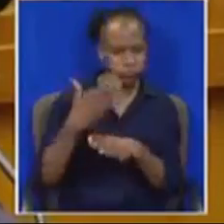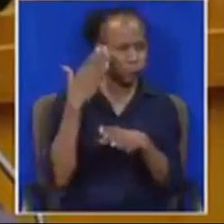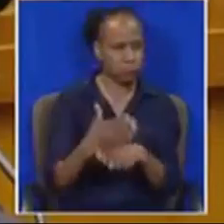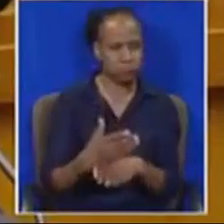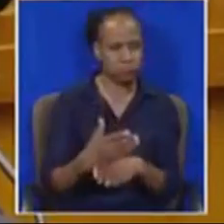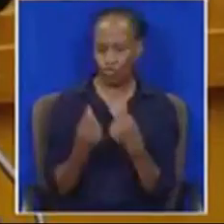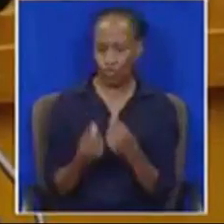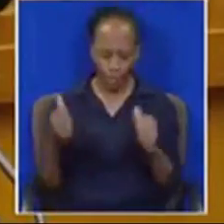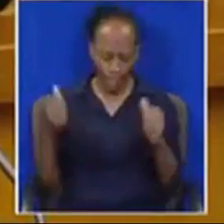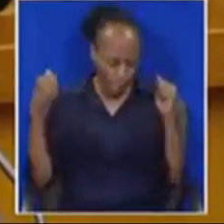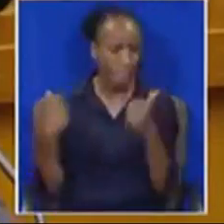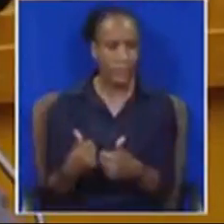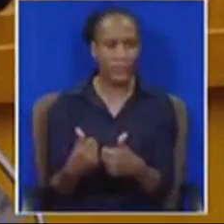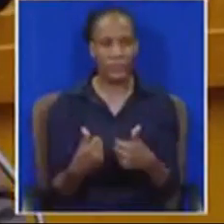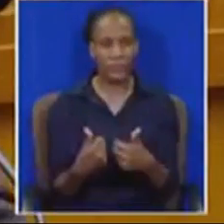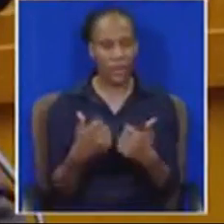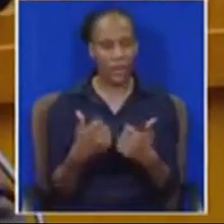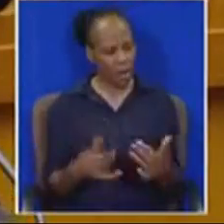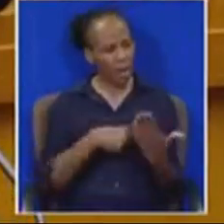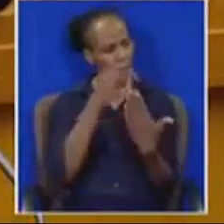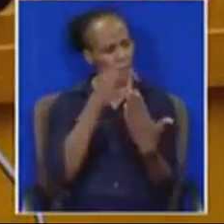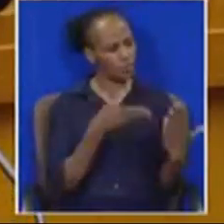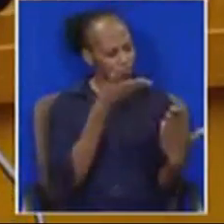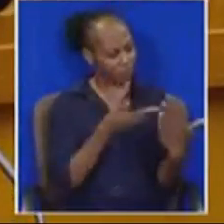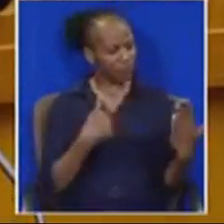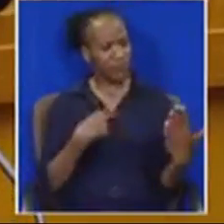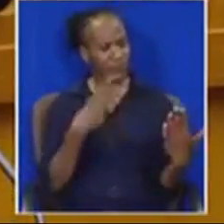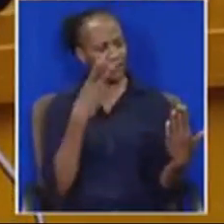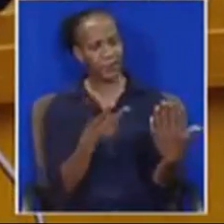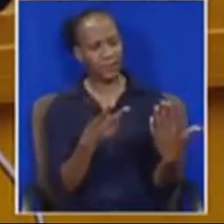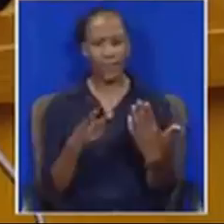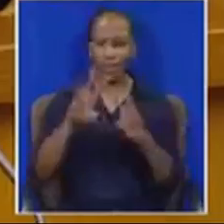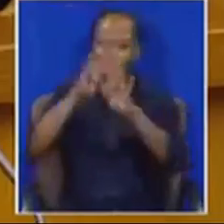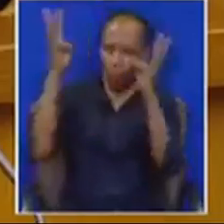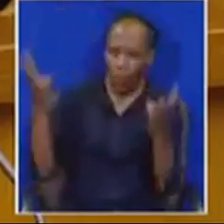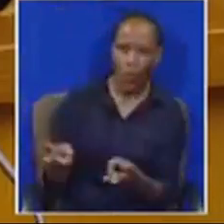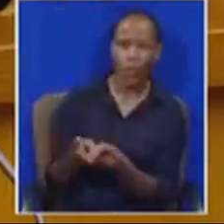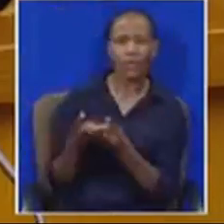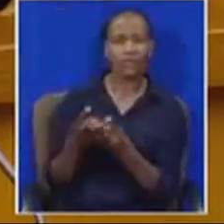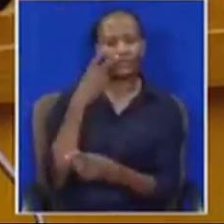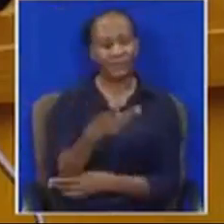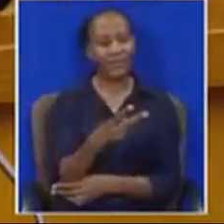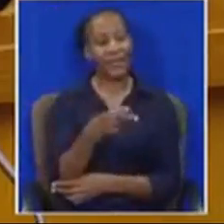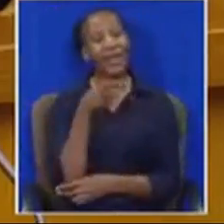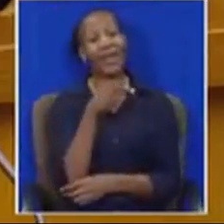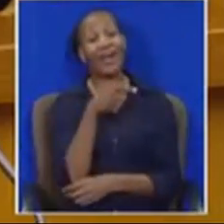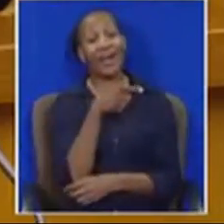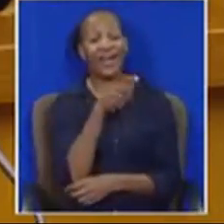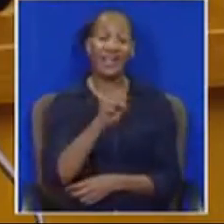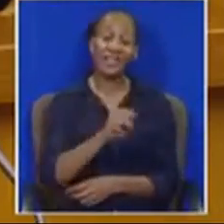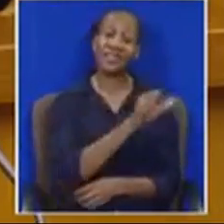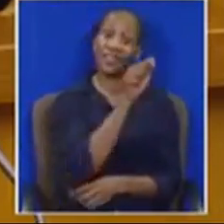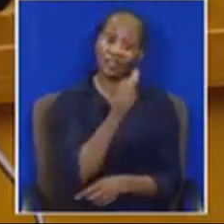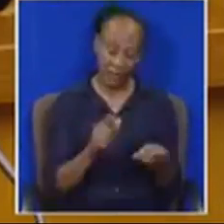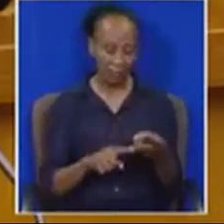limit, is already demonstrating to all and sundry across the world that South Africa and South Africans